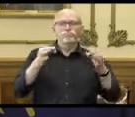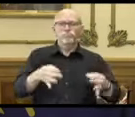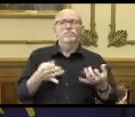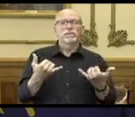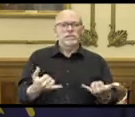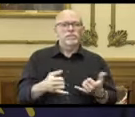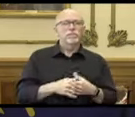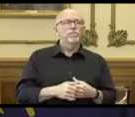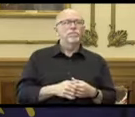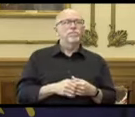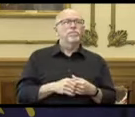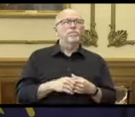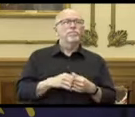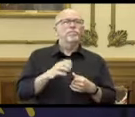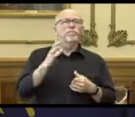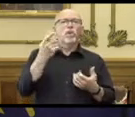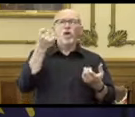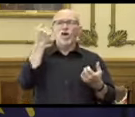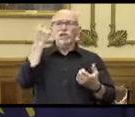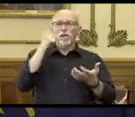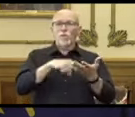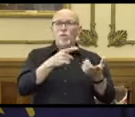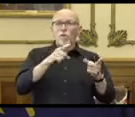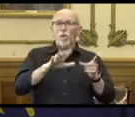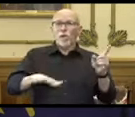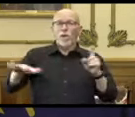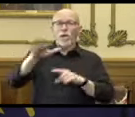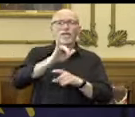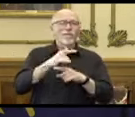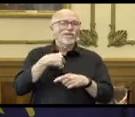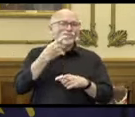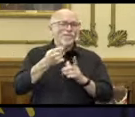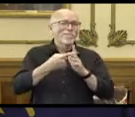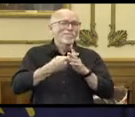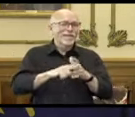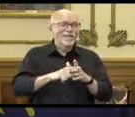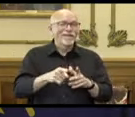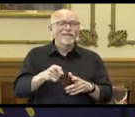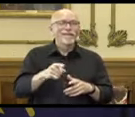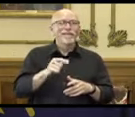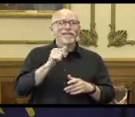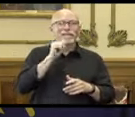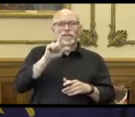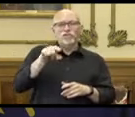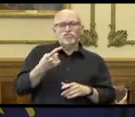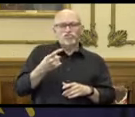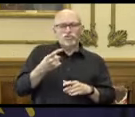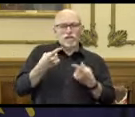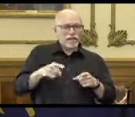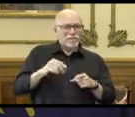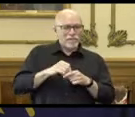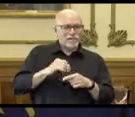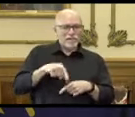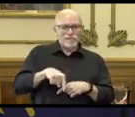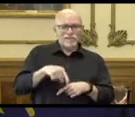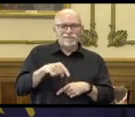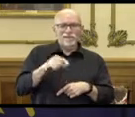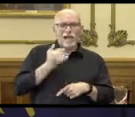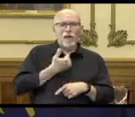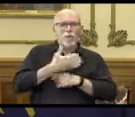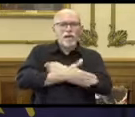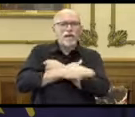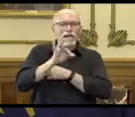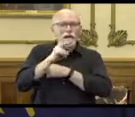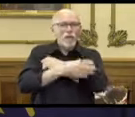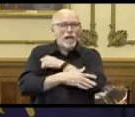it's understanding what's going on. That's why I said at the outset as well, it's just not what's happening in our counties, all 92 of them,